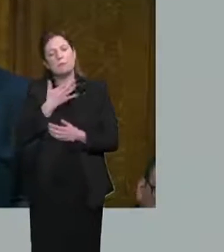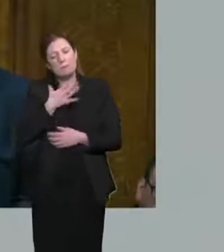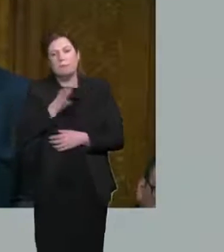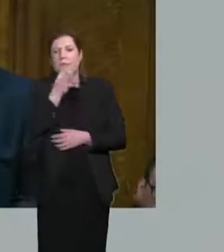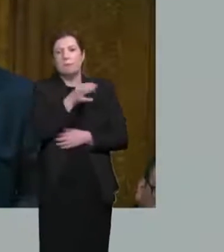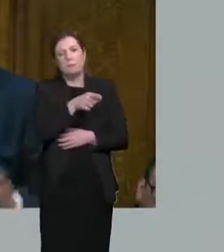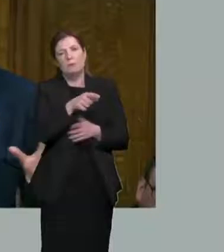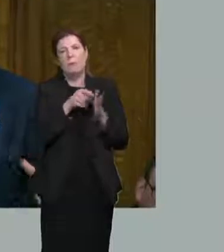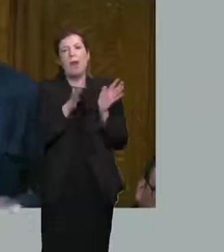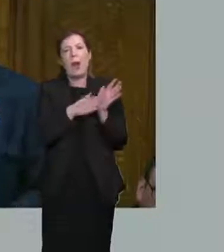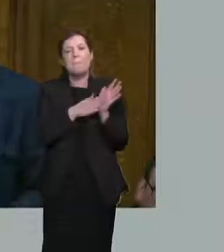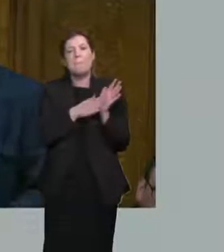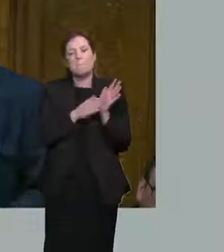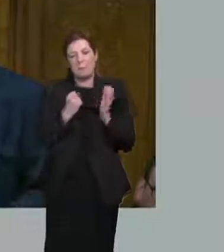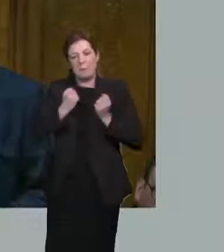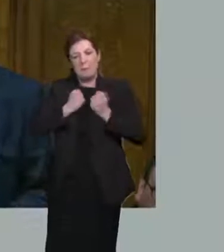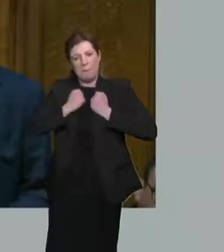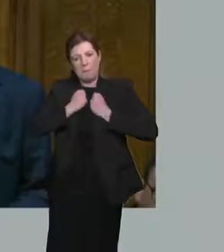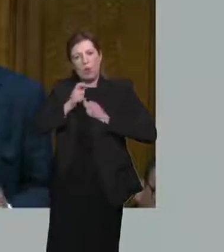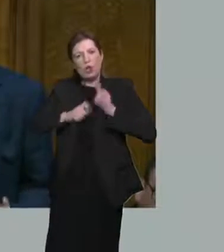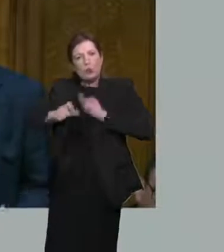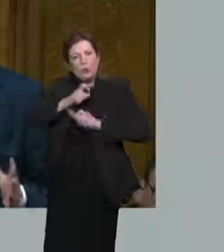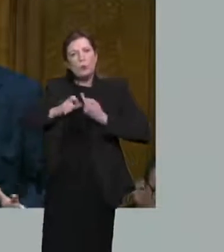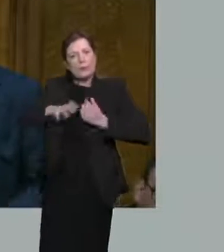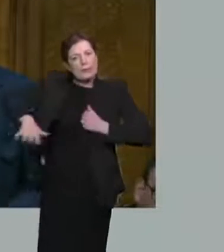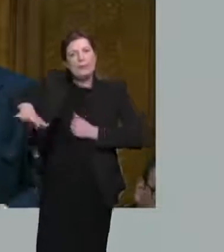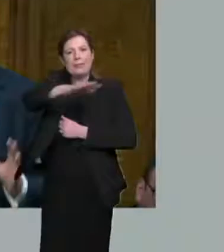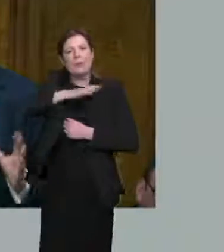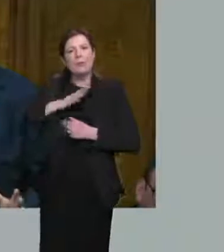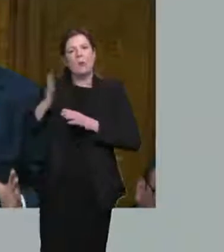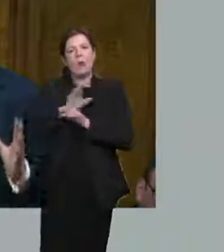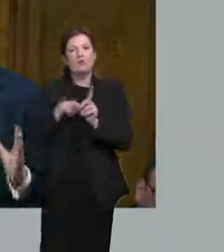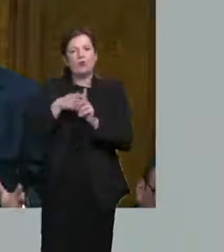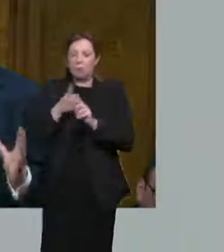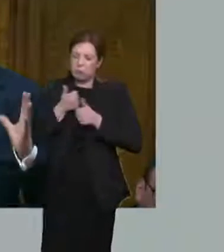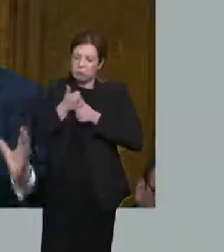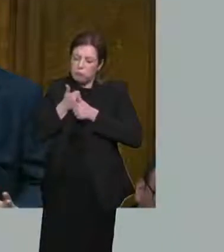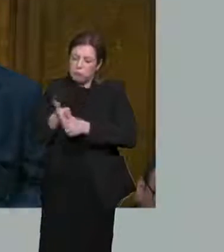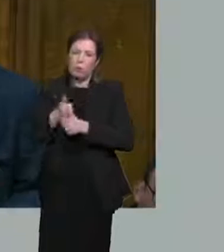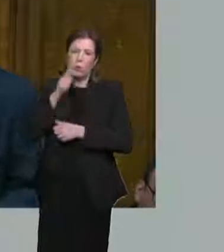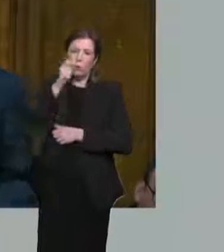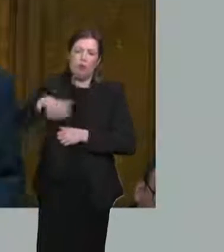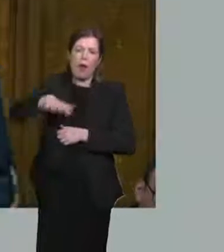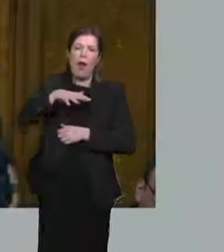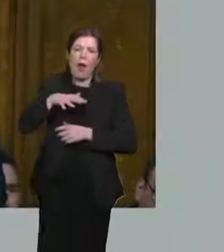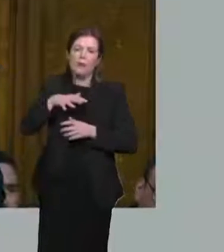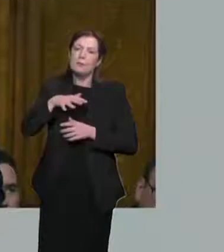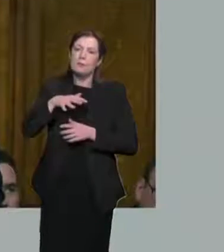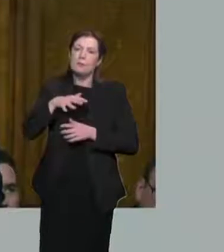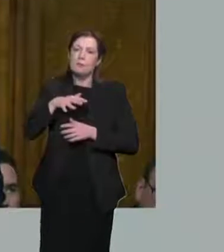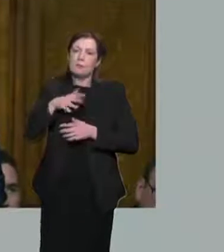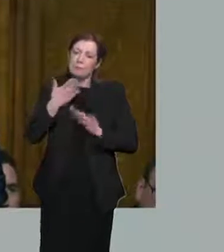in thanking all of our community in West Yorkshire who have rallied round their Ukrainian neighbours and friends, and